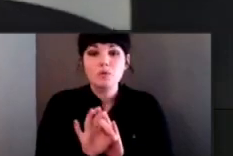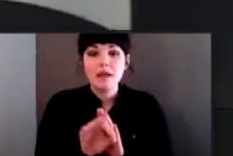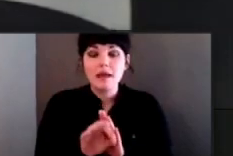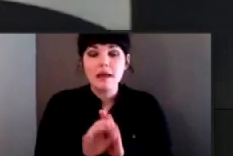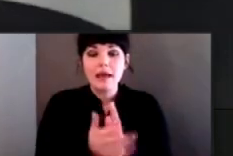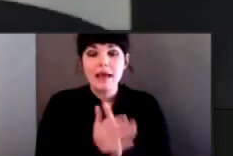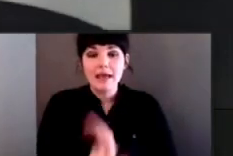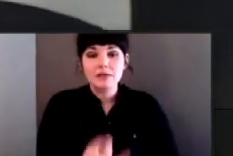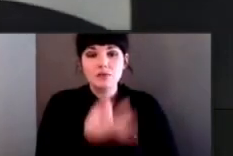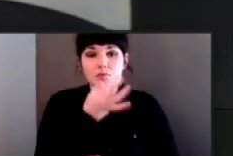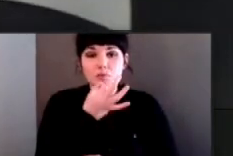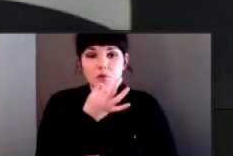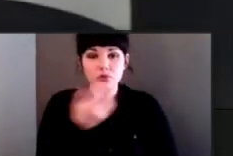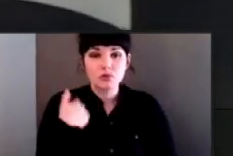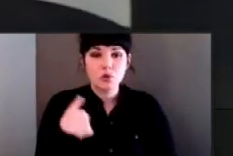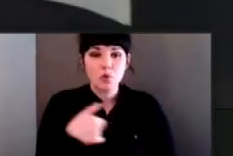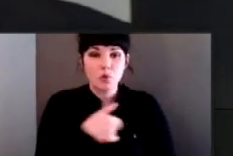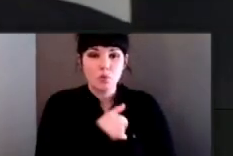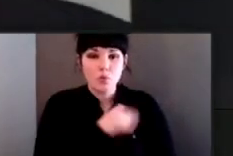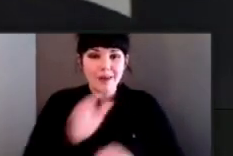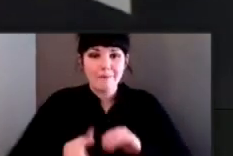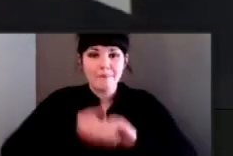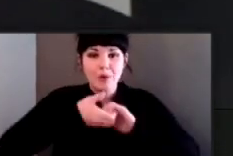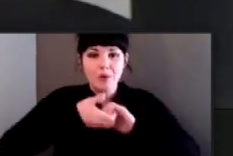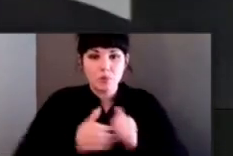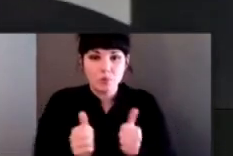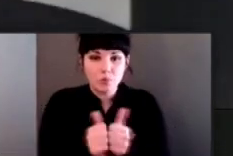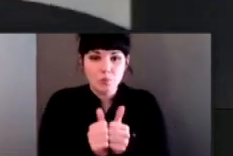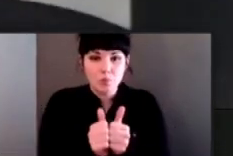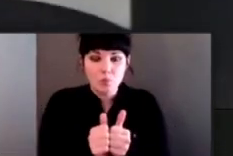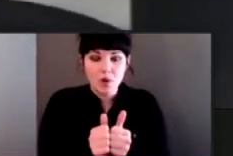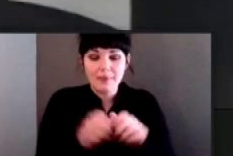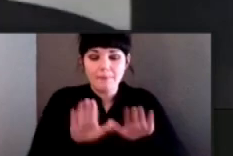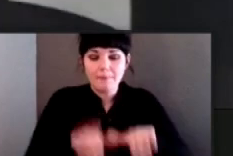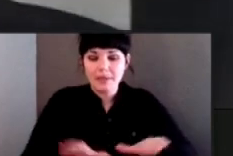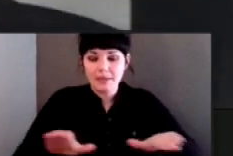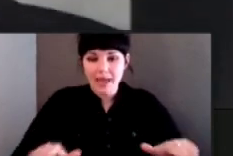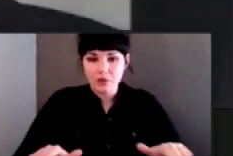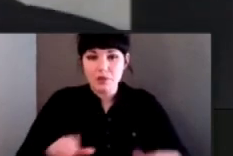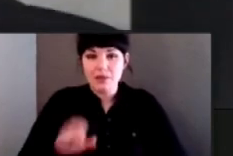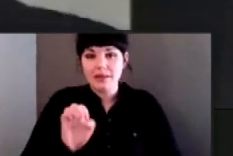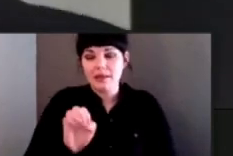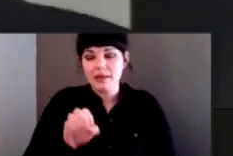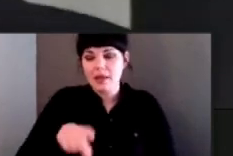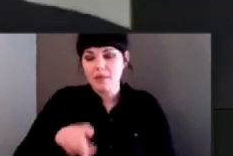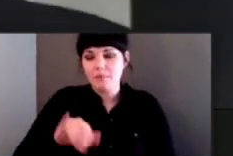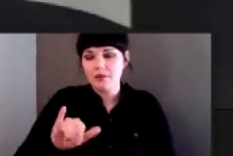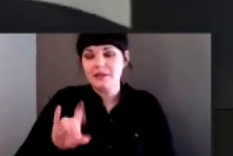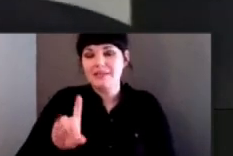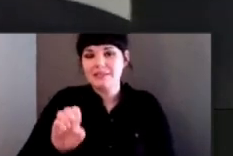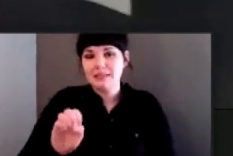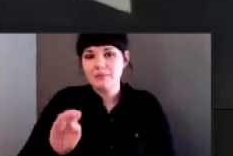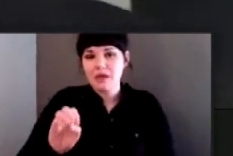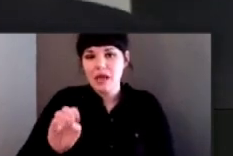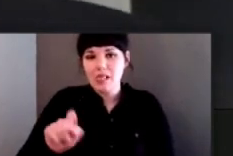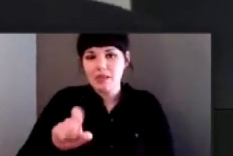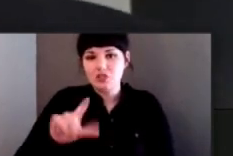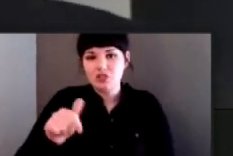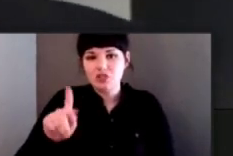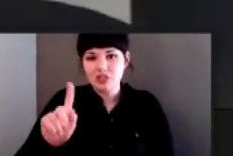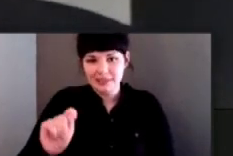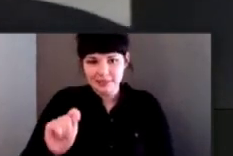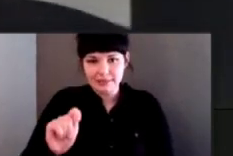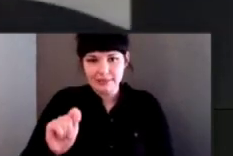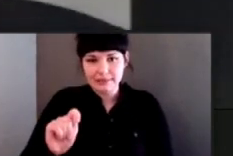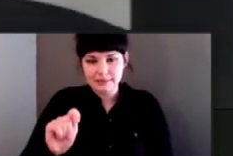pediatric epidemiologist to help inform some of the things that I'm going to talk about here when it comes to the safety protocols, particularly